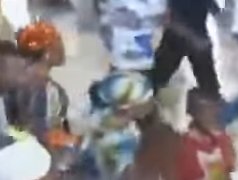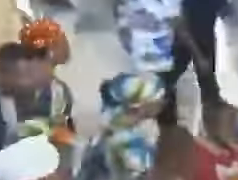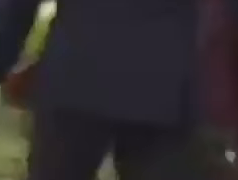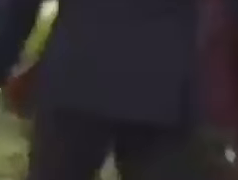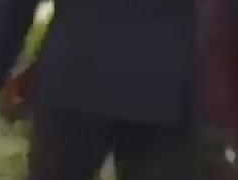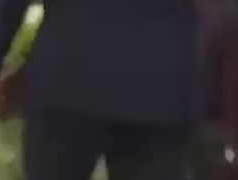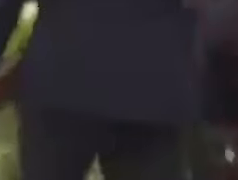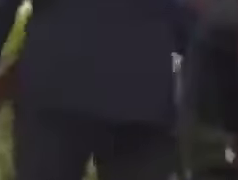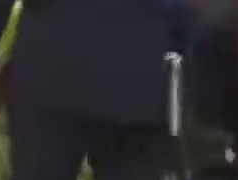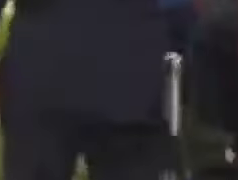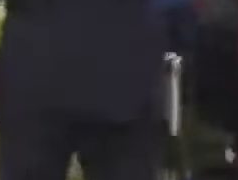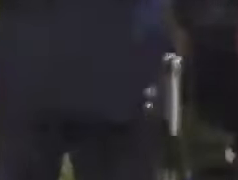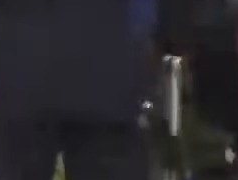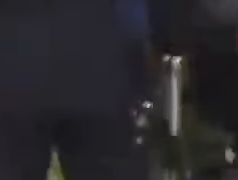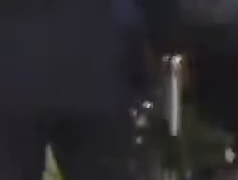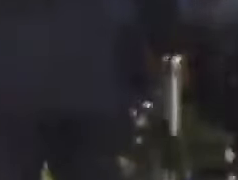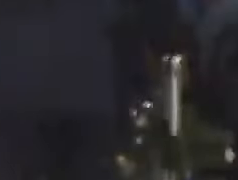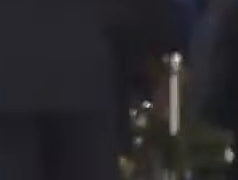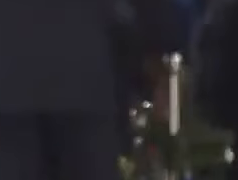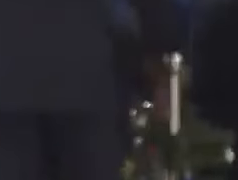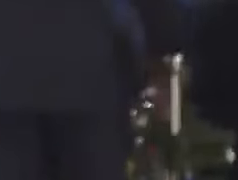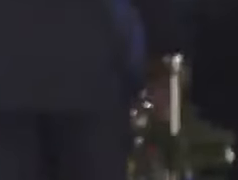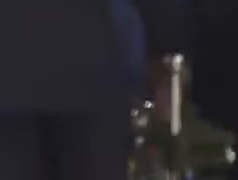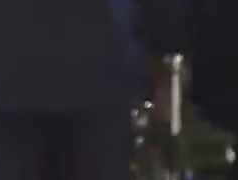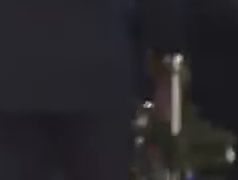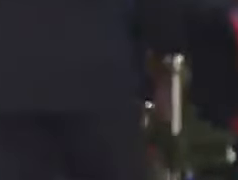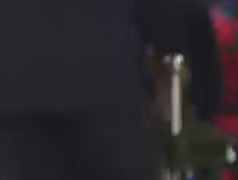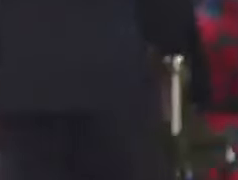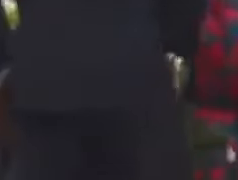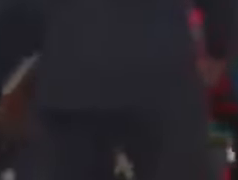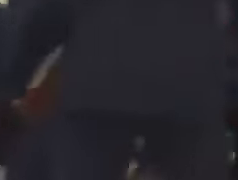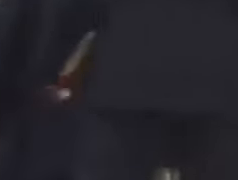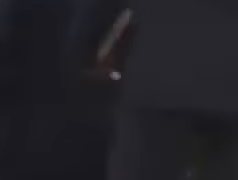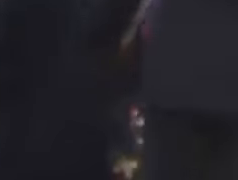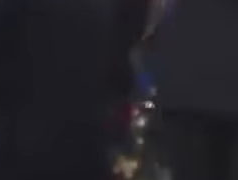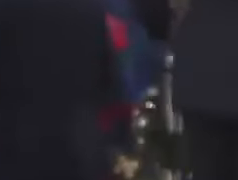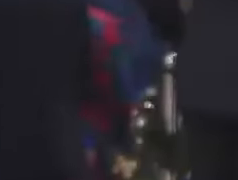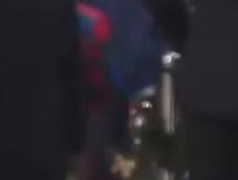God bless you. We can go back to our seats.